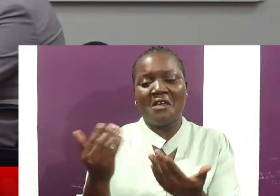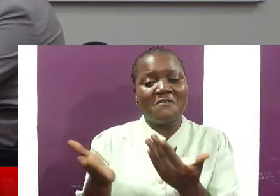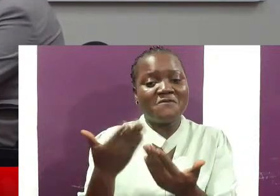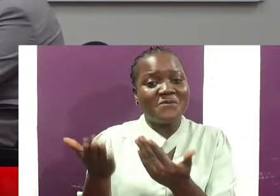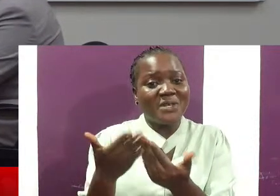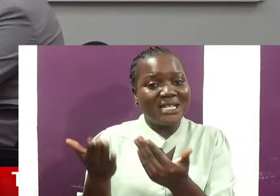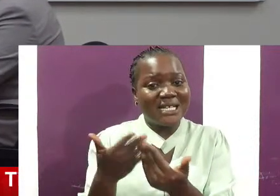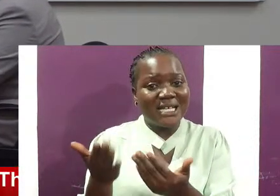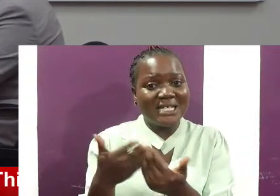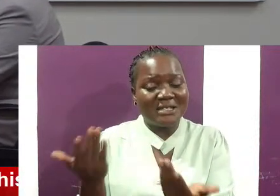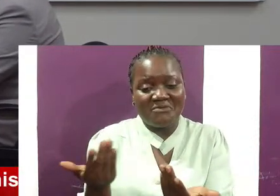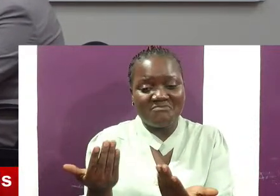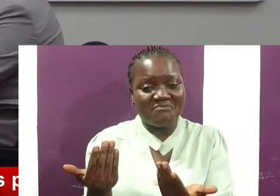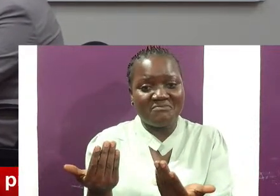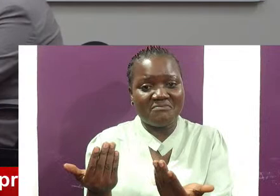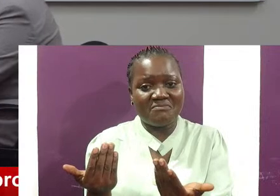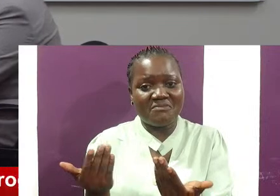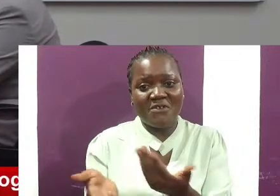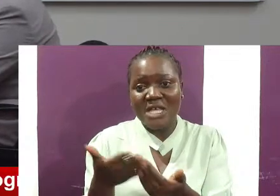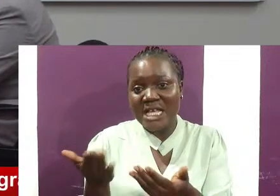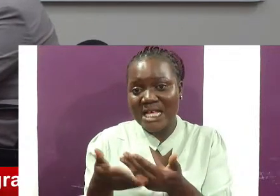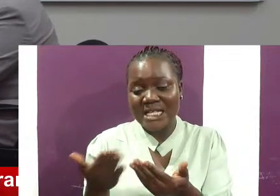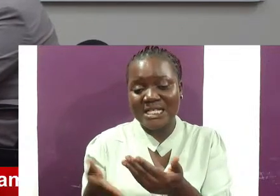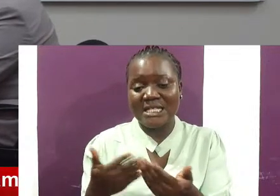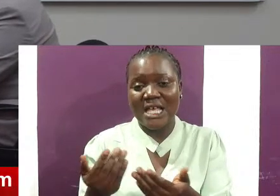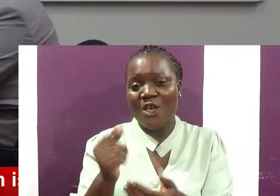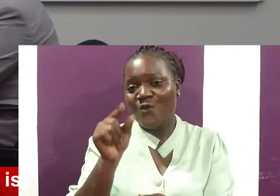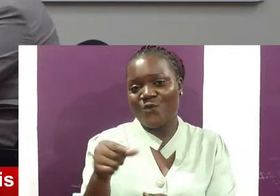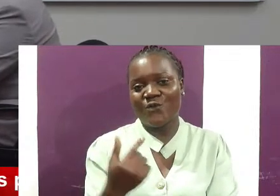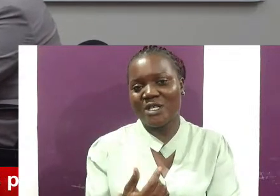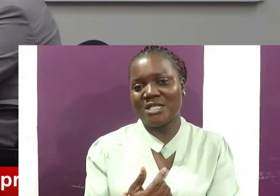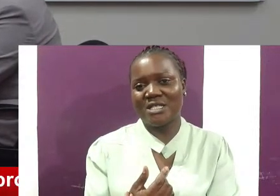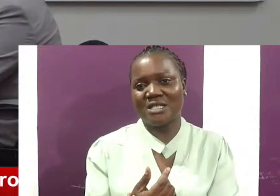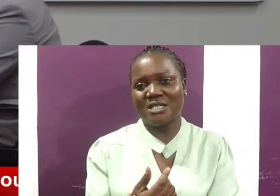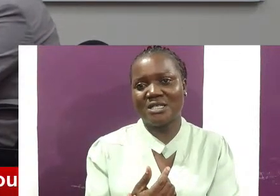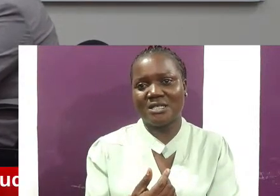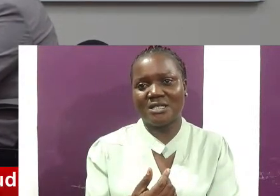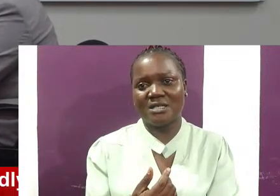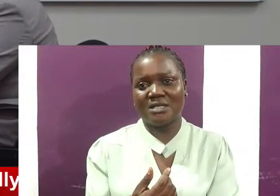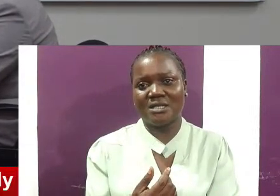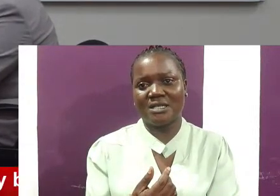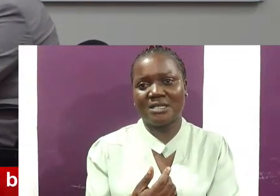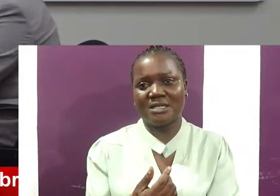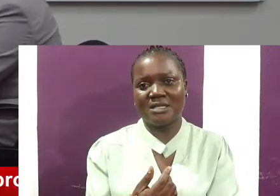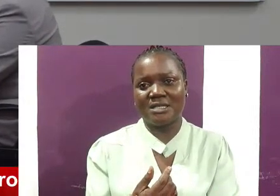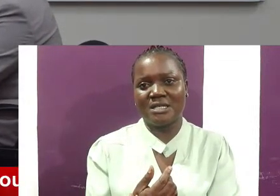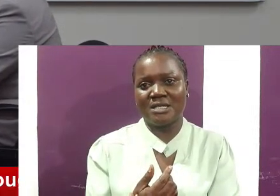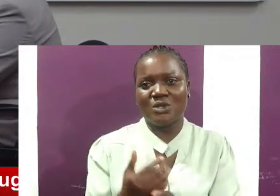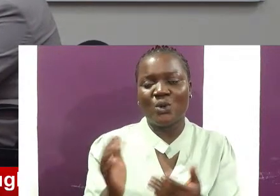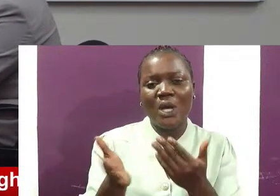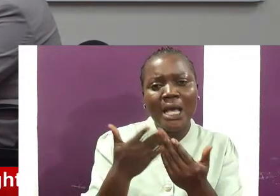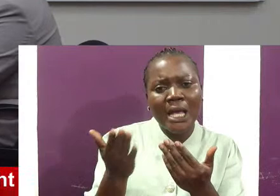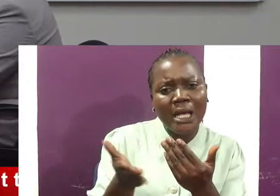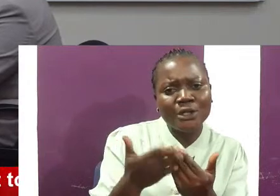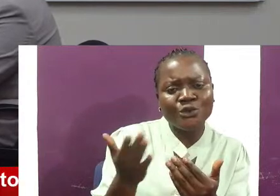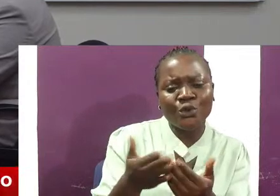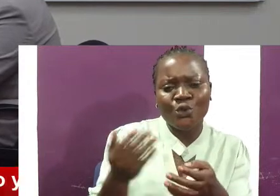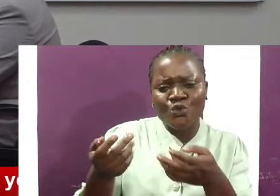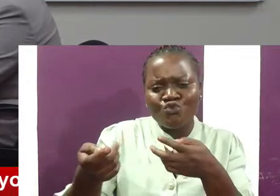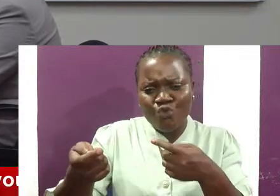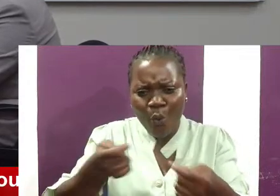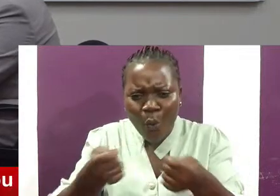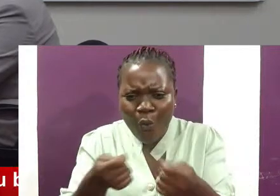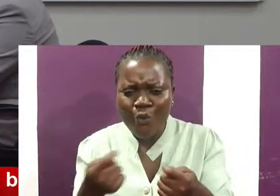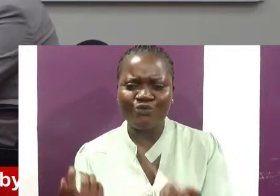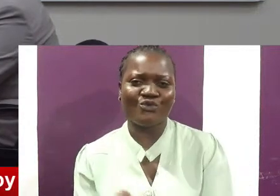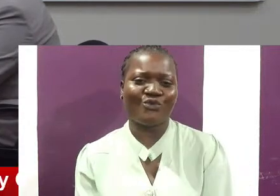that synagogue worship idea. Go to where there are like-minded people, and they'll be easier to convert because they're already up there mentally. Exactly.